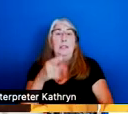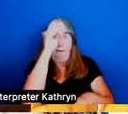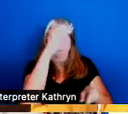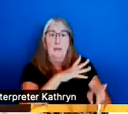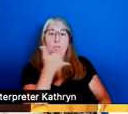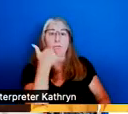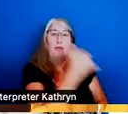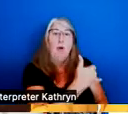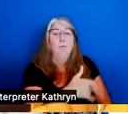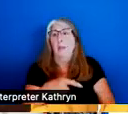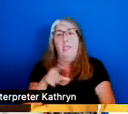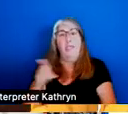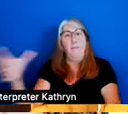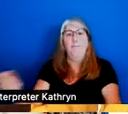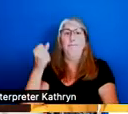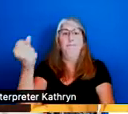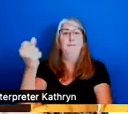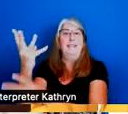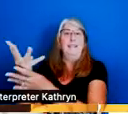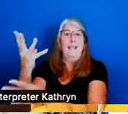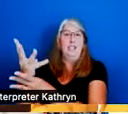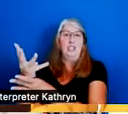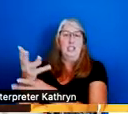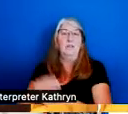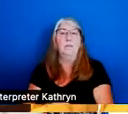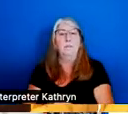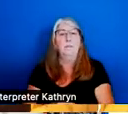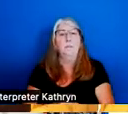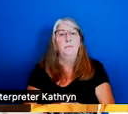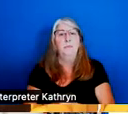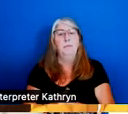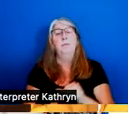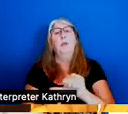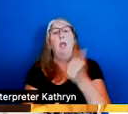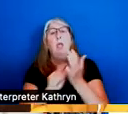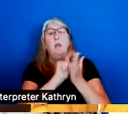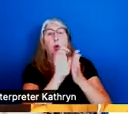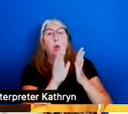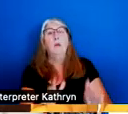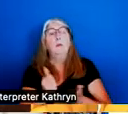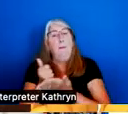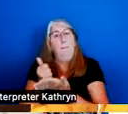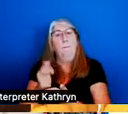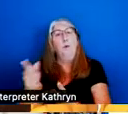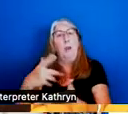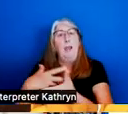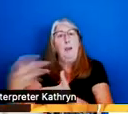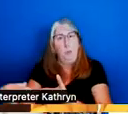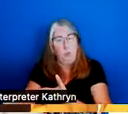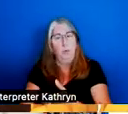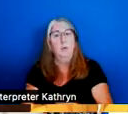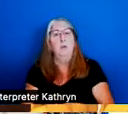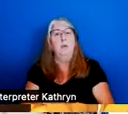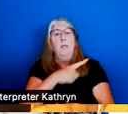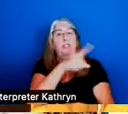in detention. With the help of other lawyers, she got out. It was explained to